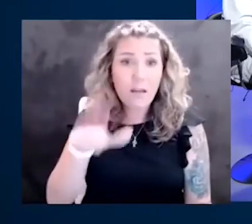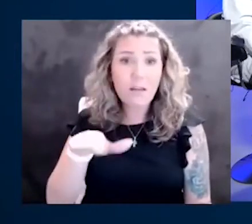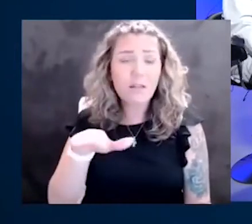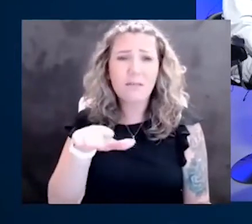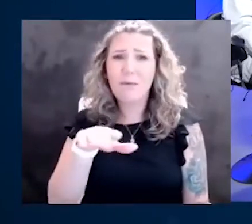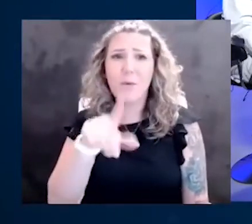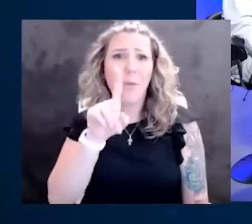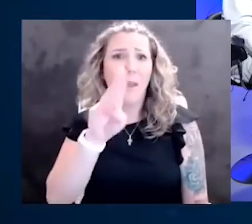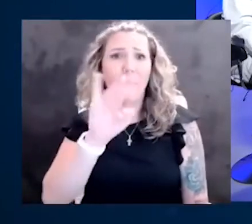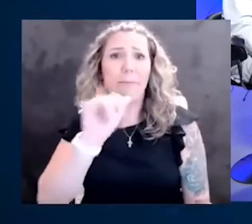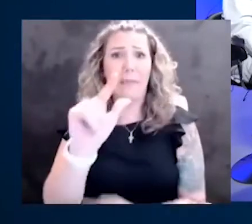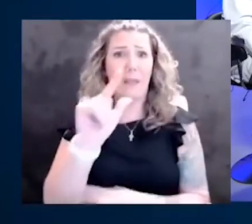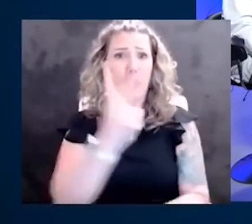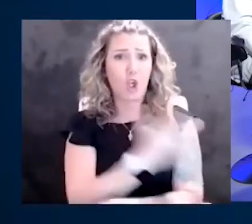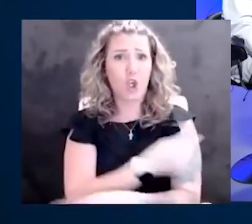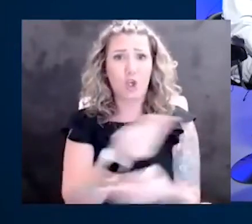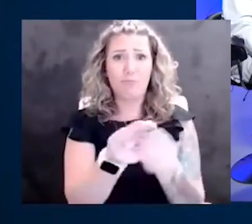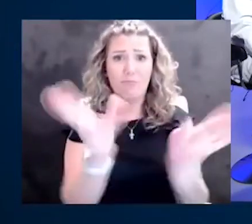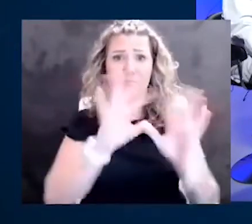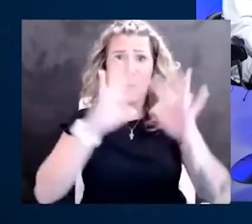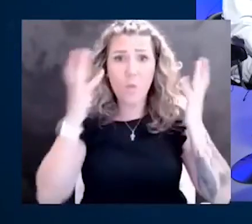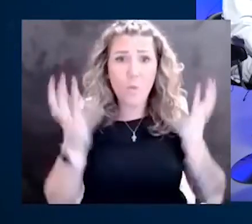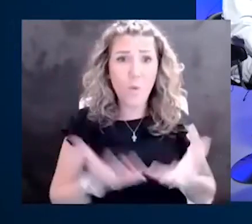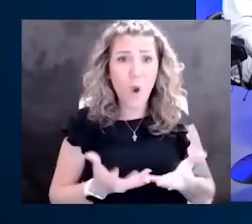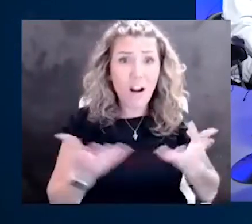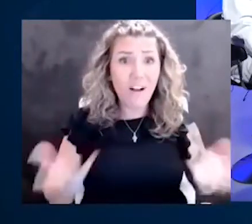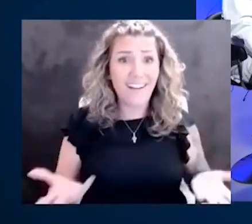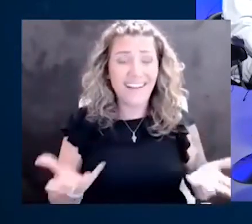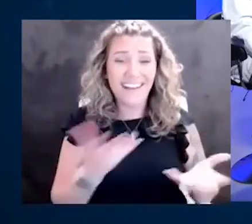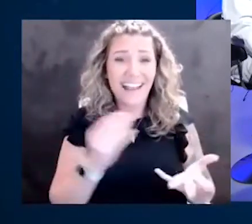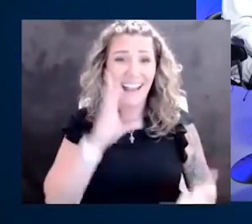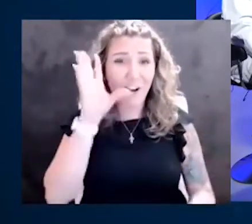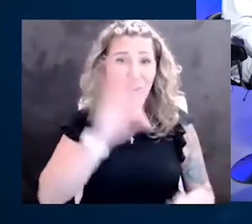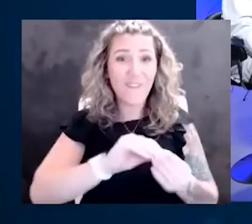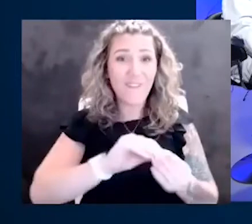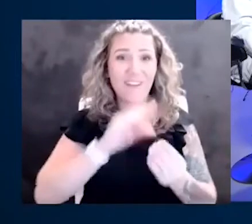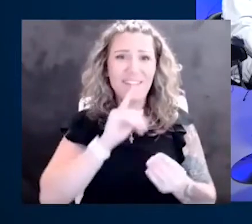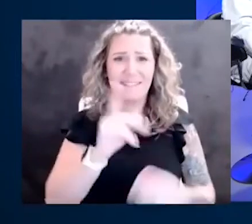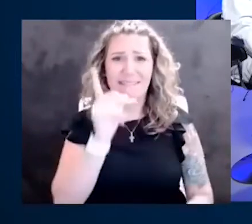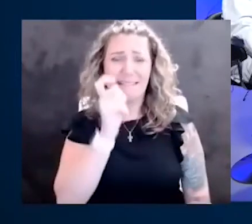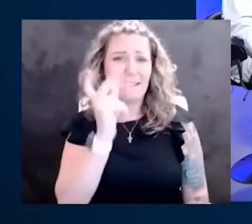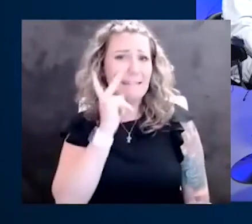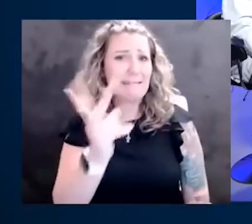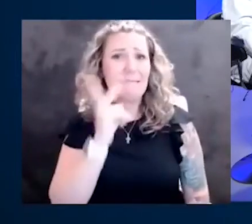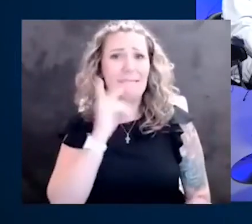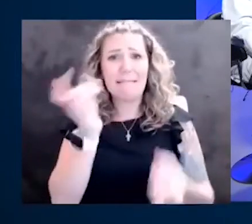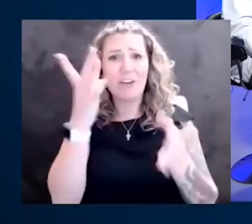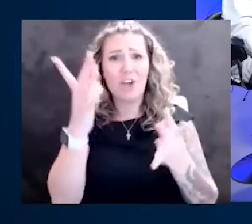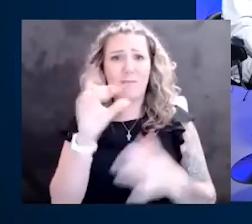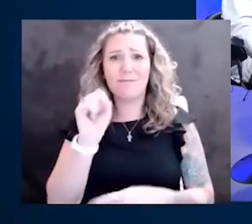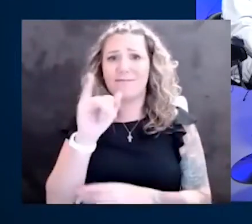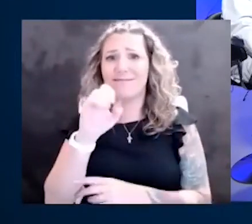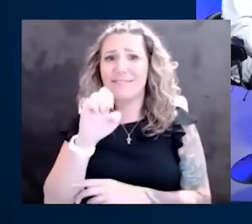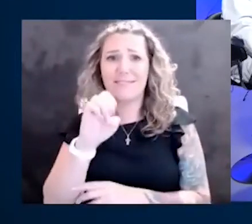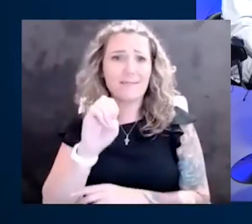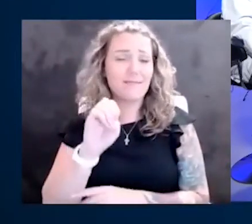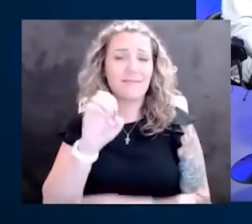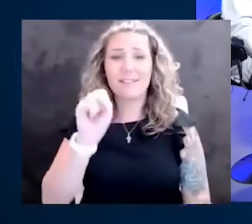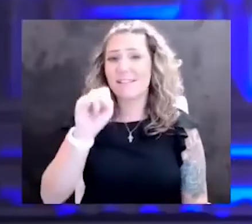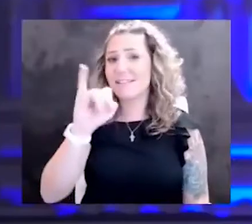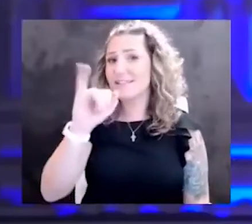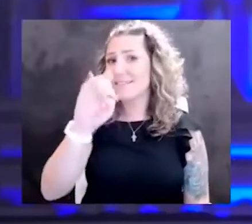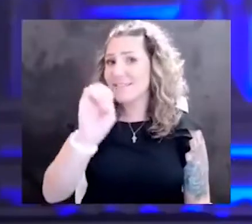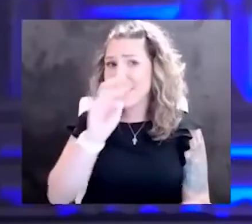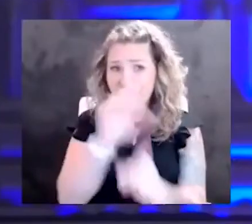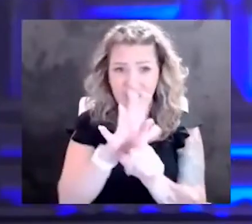given across the world and overall, and we're just not seeing terrible side effects from really any of the vaccines that are in use here in the U.S. Yeah, I think